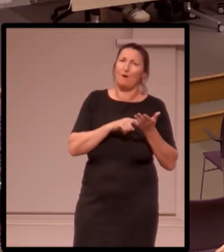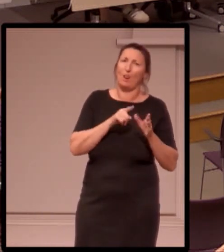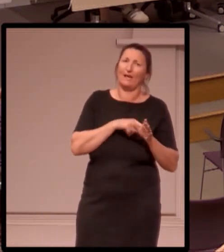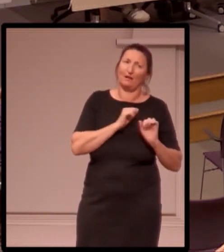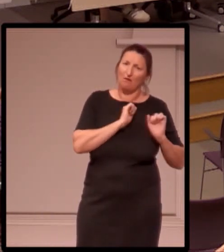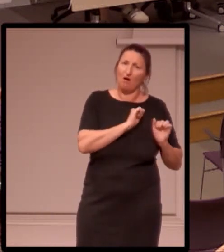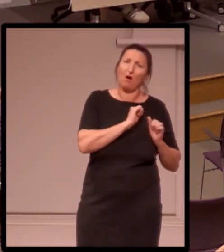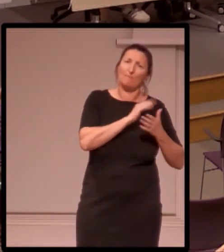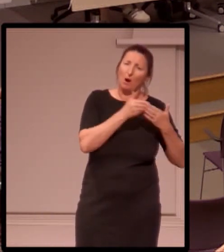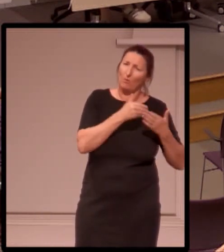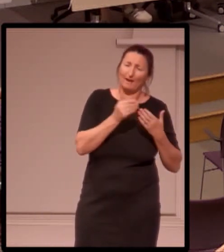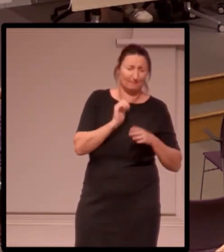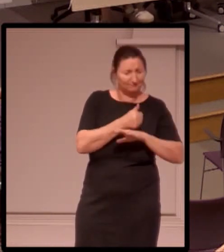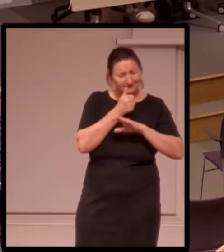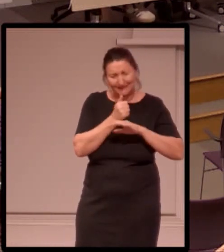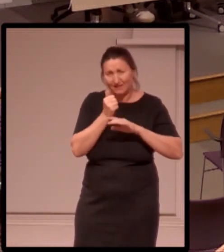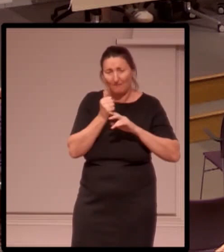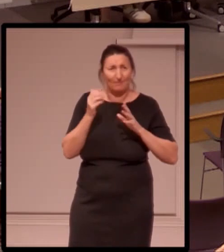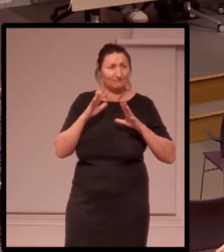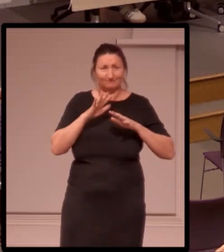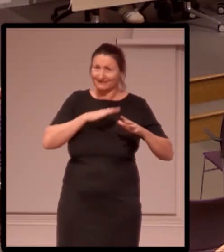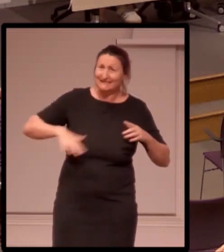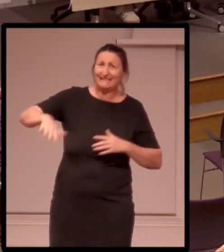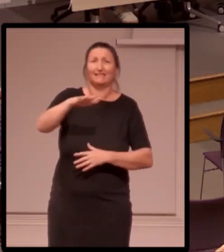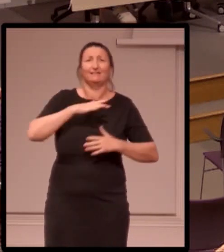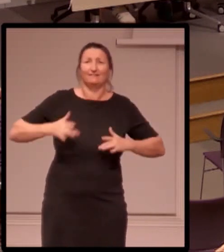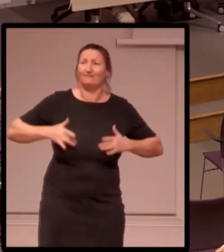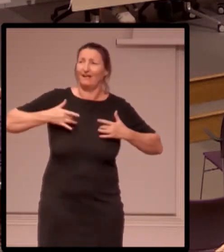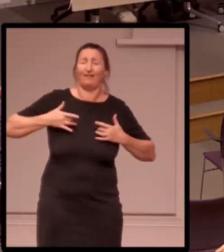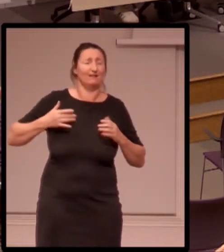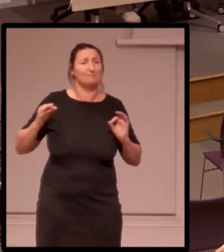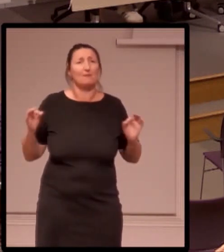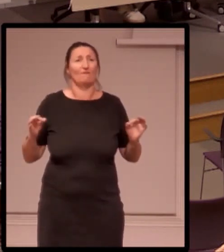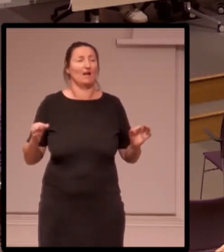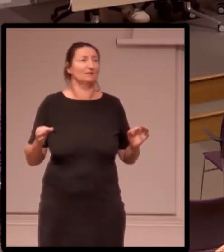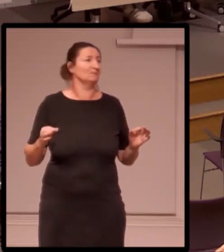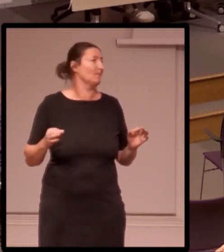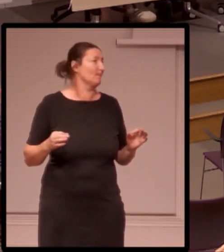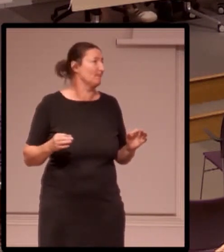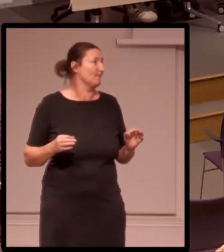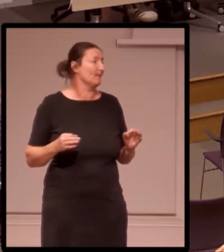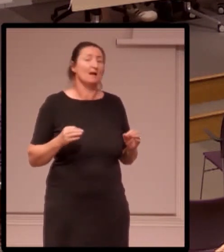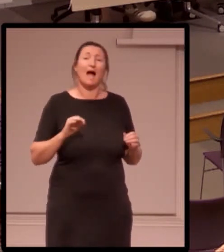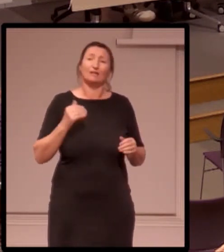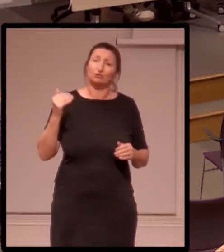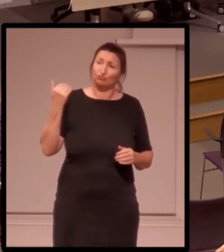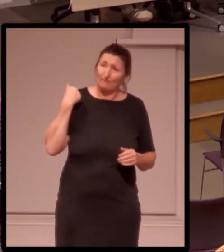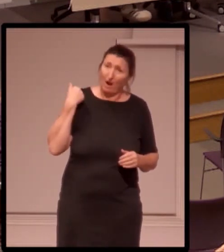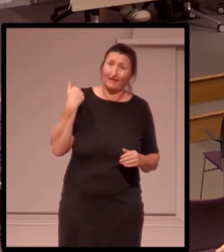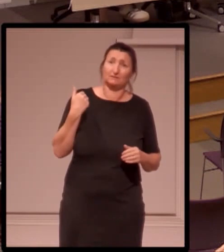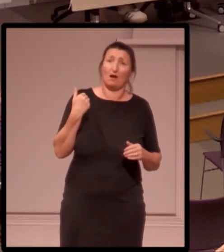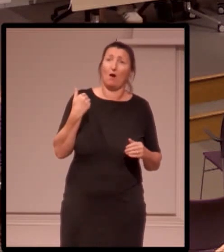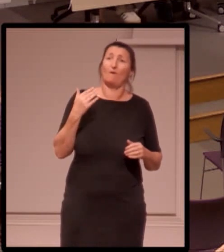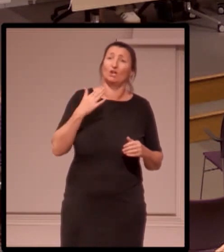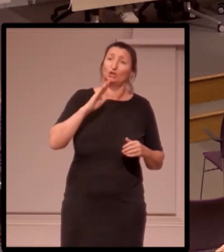absolutely set the scene for us perfectly, so thank you for that. I think our reminder about children's rights from Emma